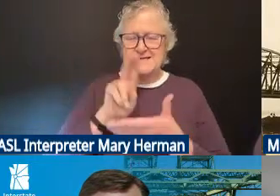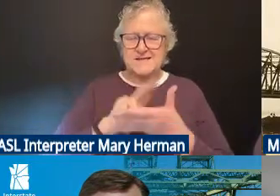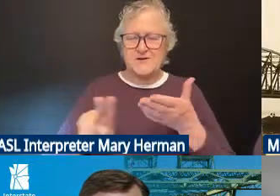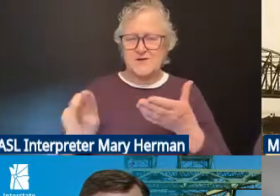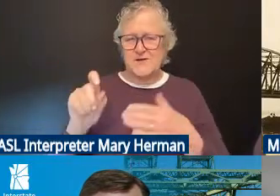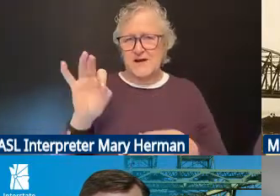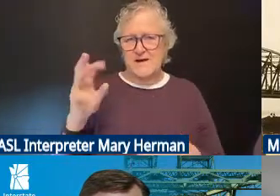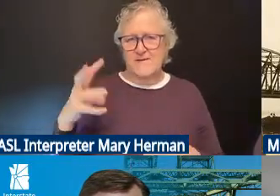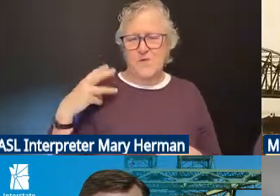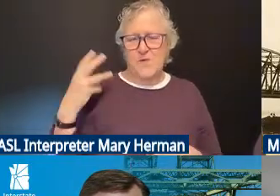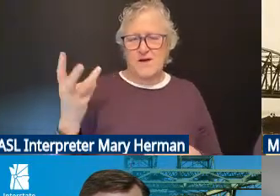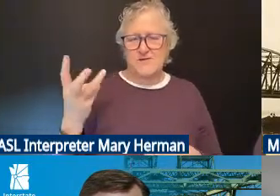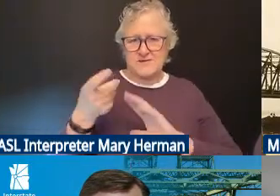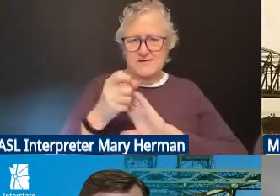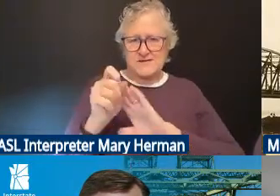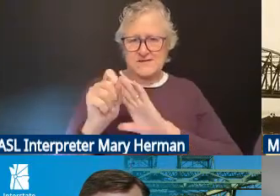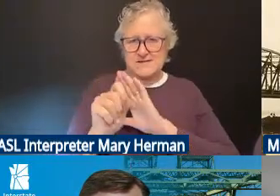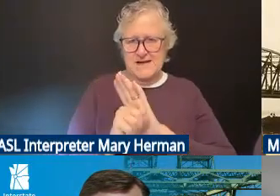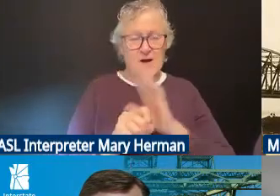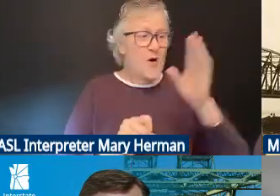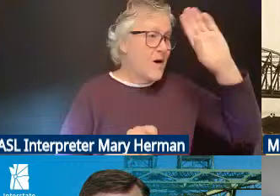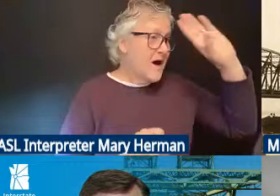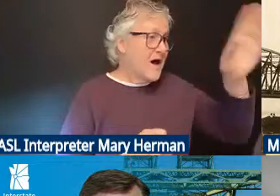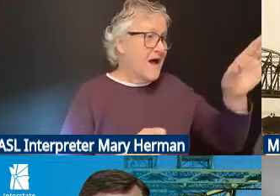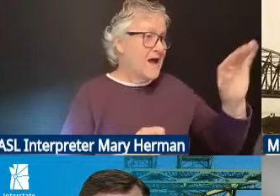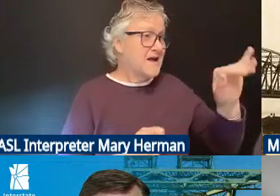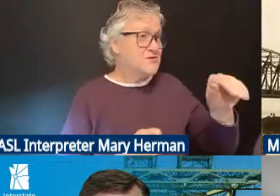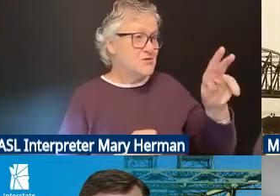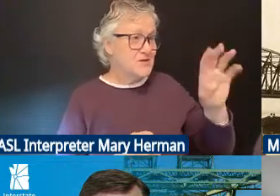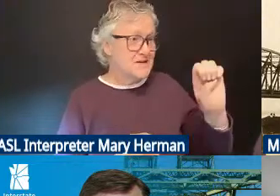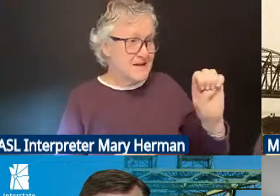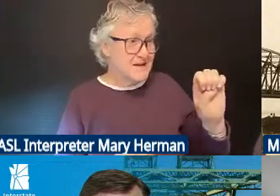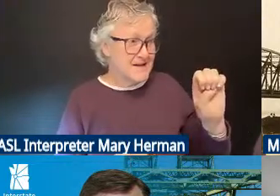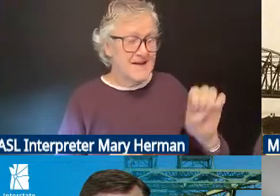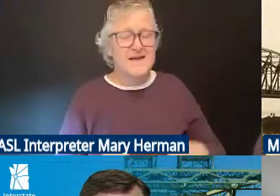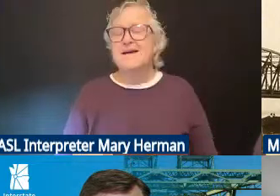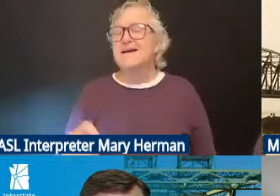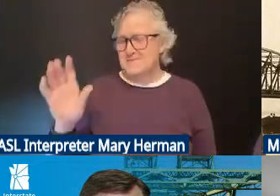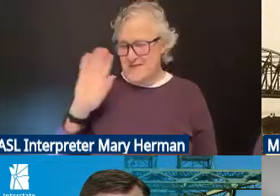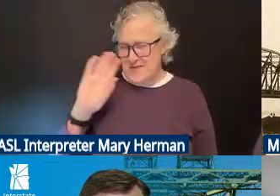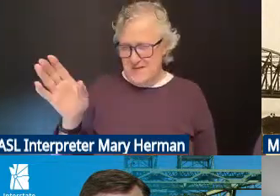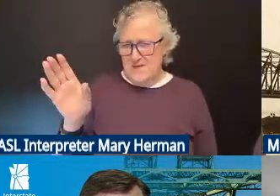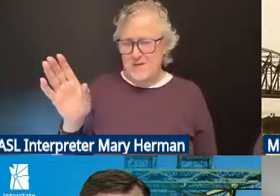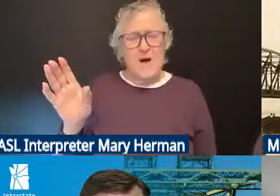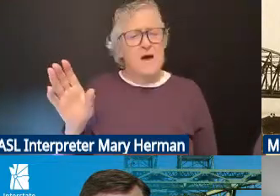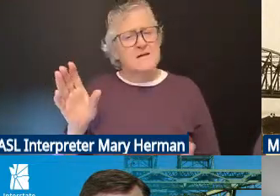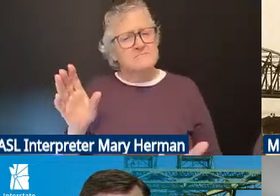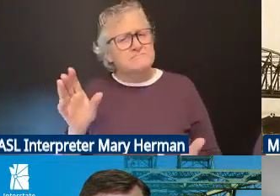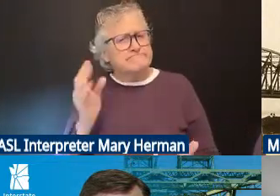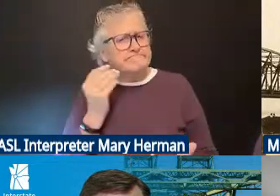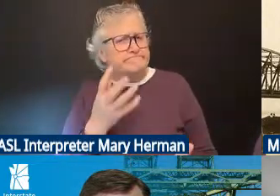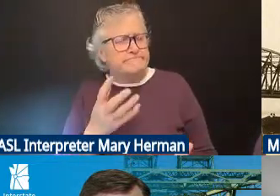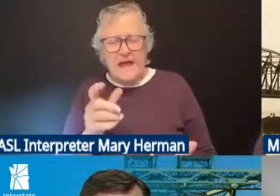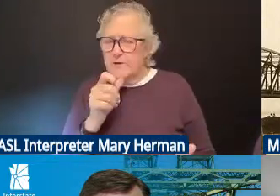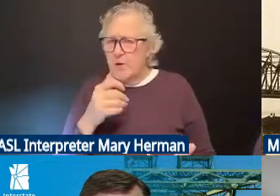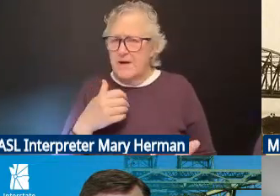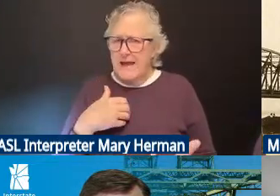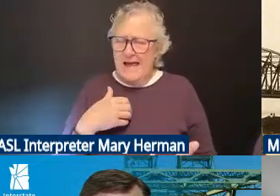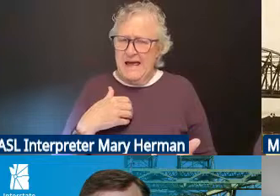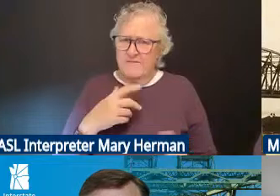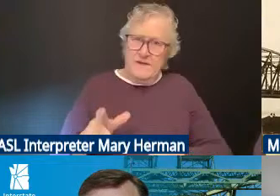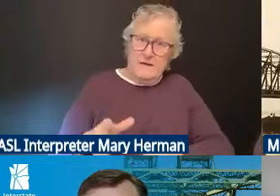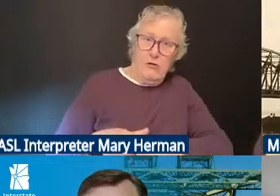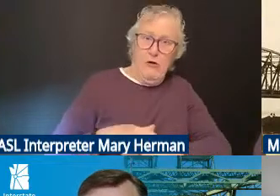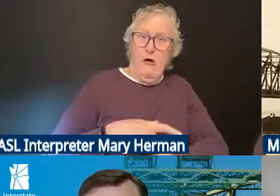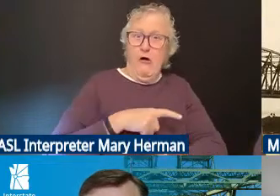to say hello. I don't have the extended history of some of the members here, but I'm happy